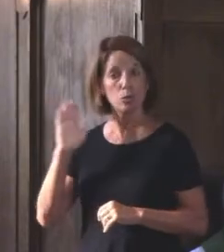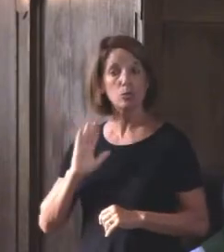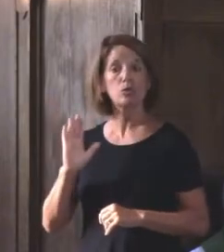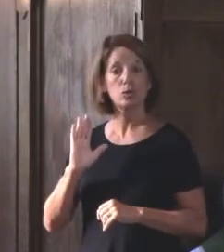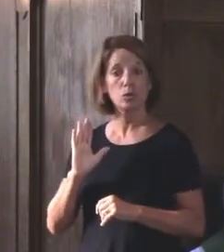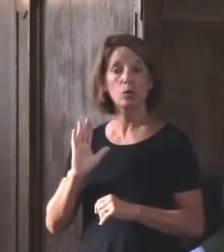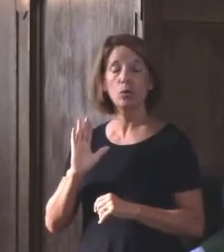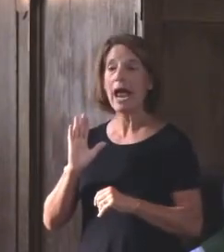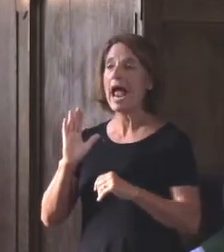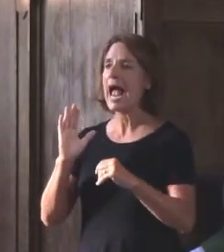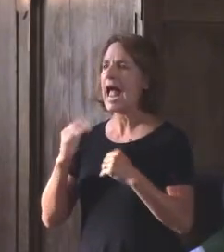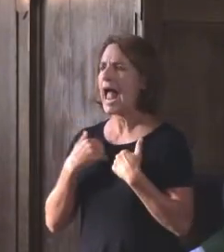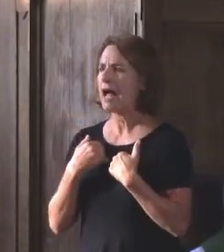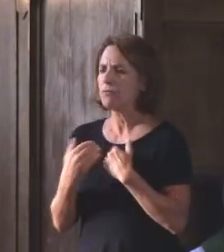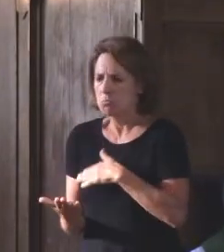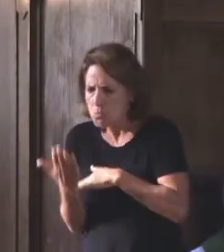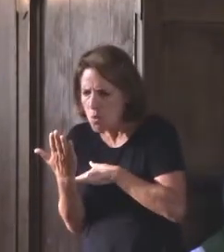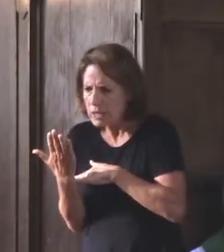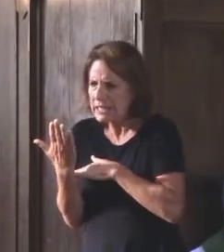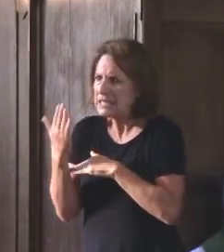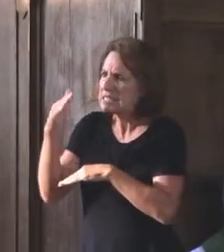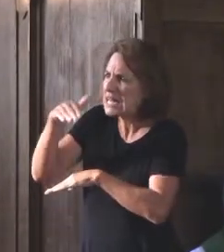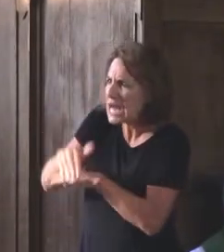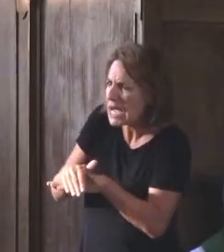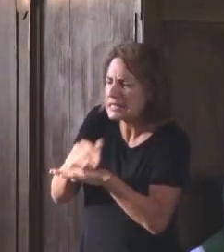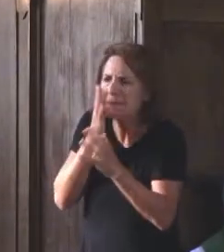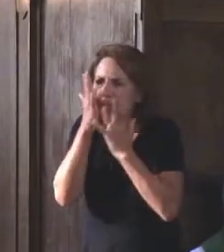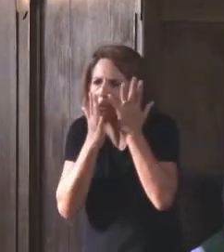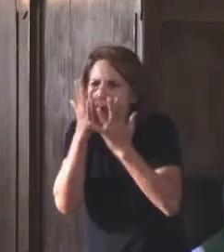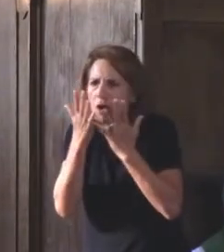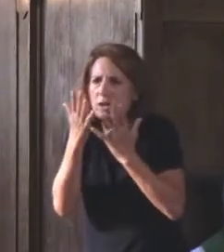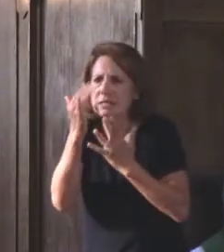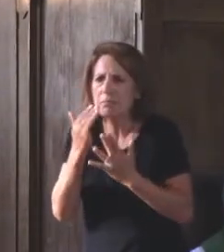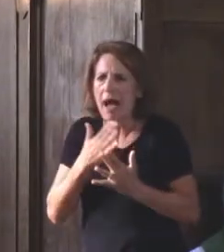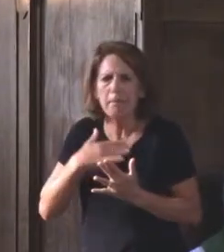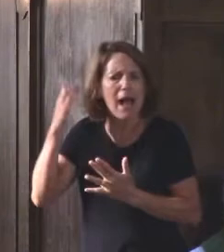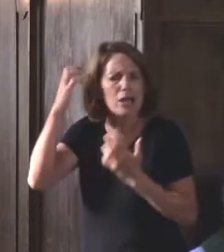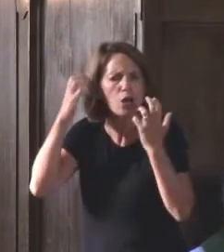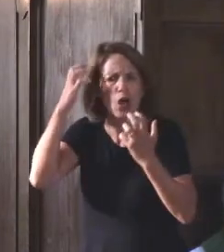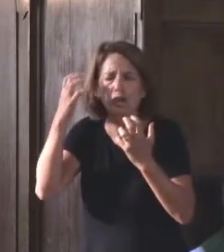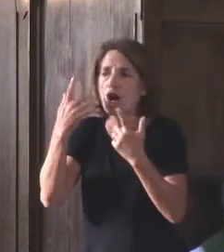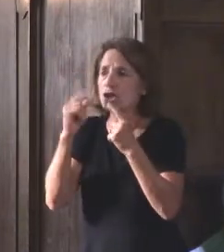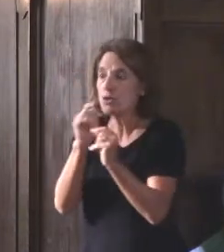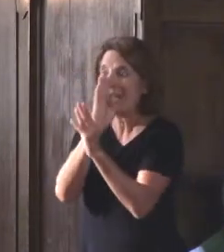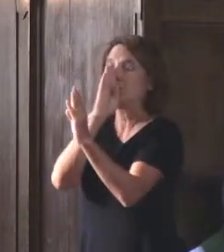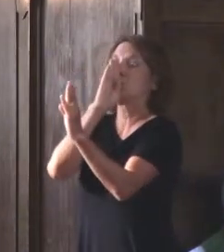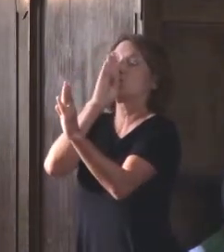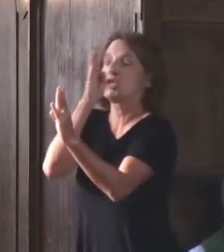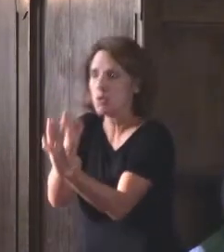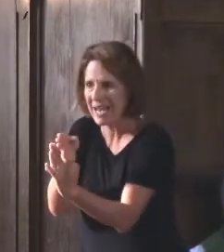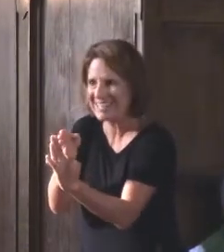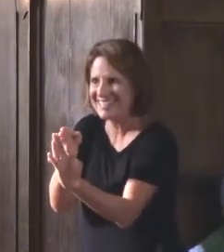mornings and nights embarrassed by them, trying to straighten this part of myself."